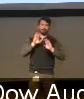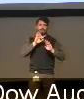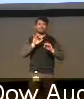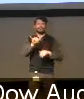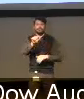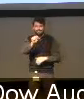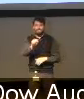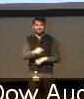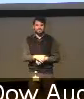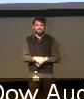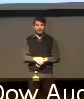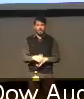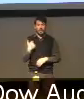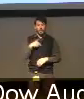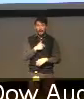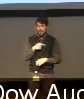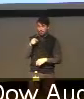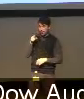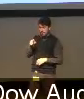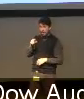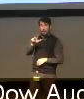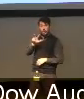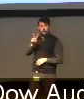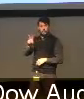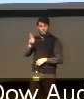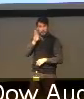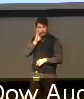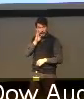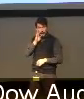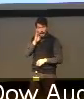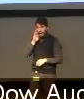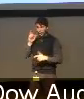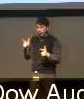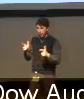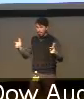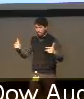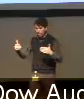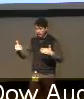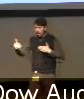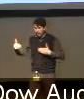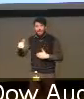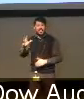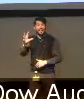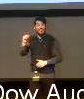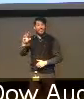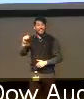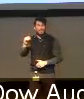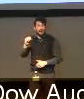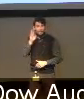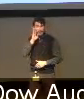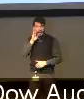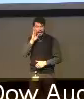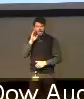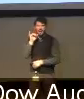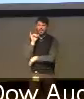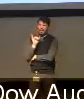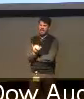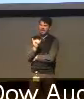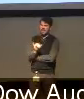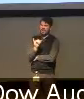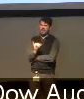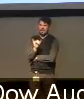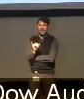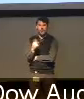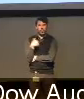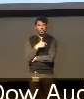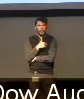we moved from a 32-bed unit to a 50-bed unit is that we had outgrown the capacity of one of the vital